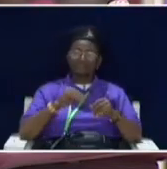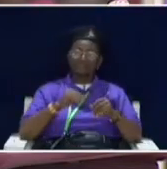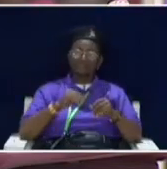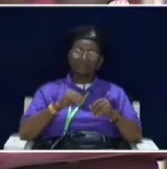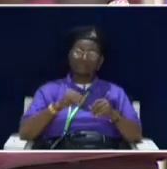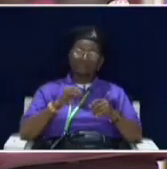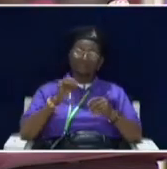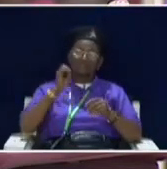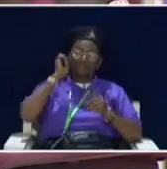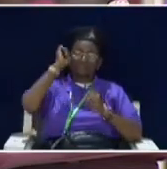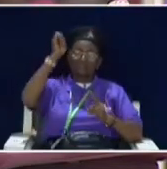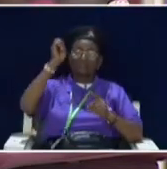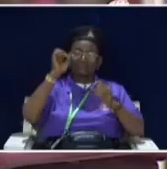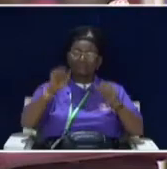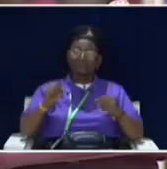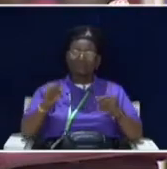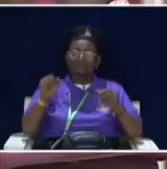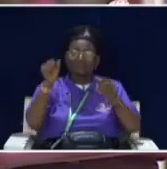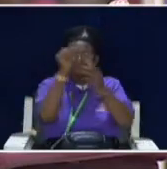can grab you